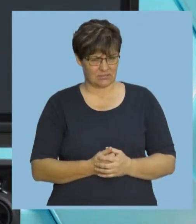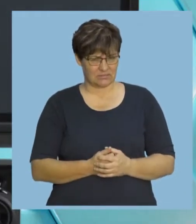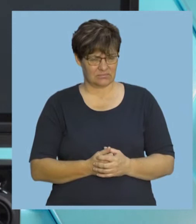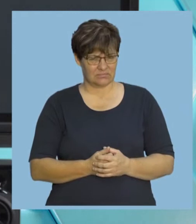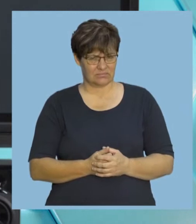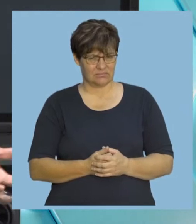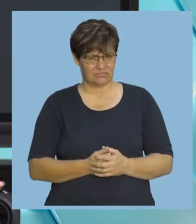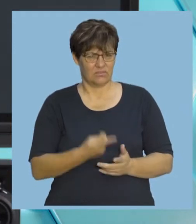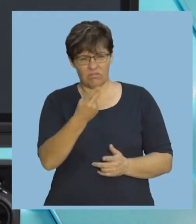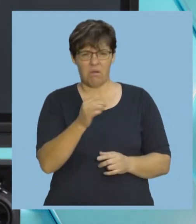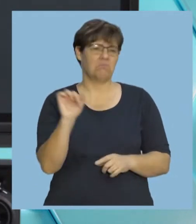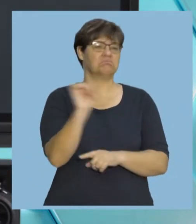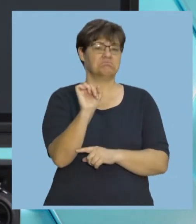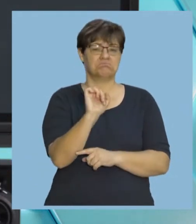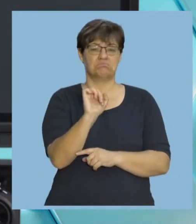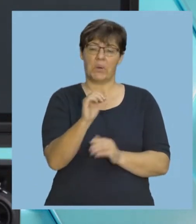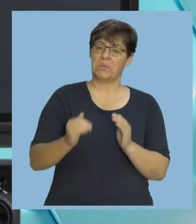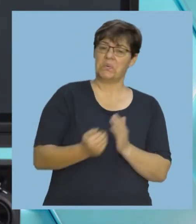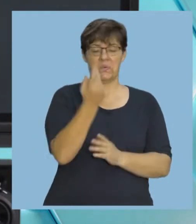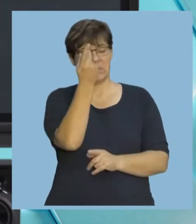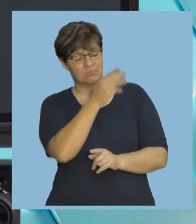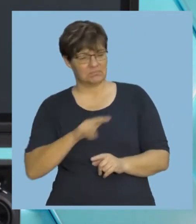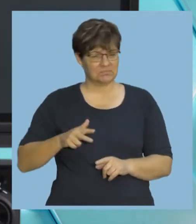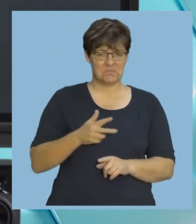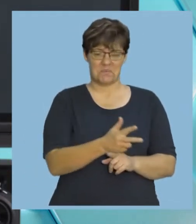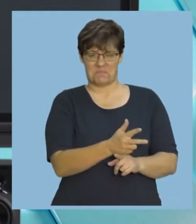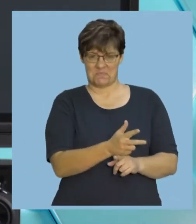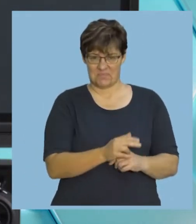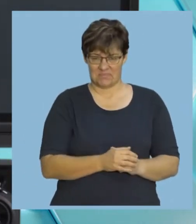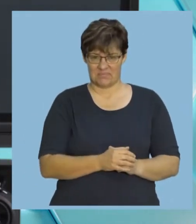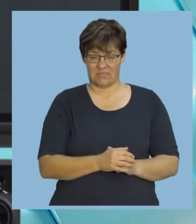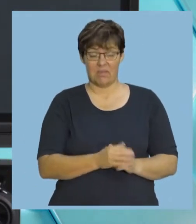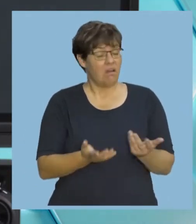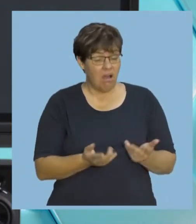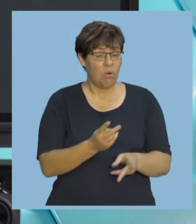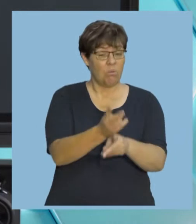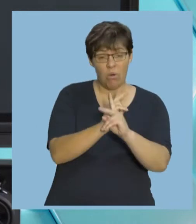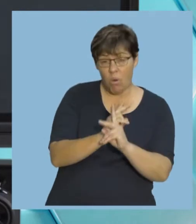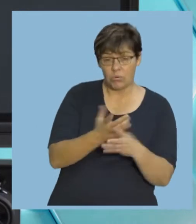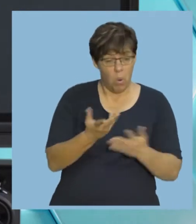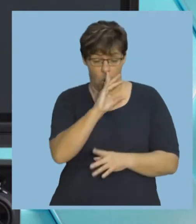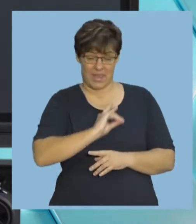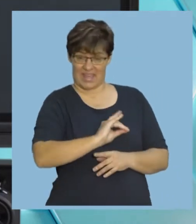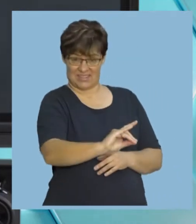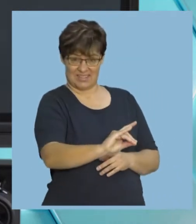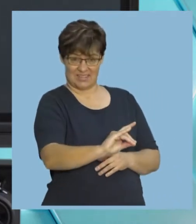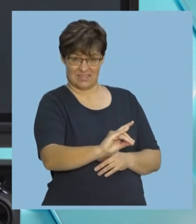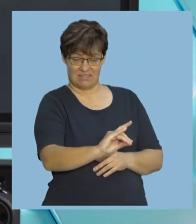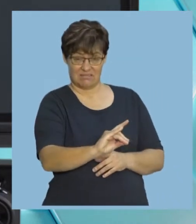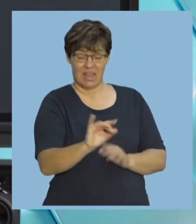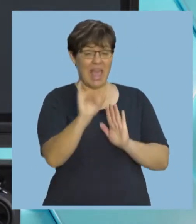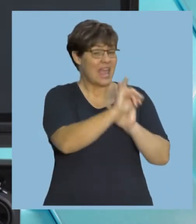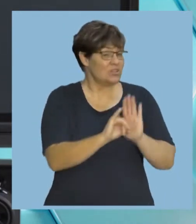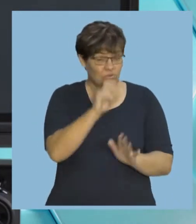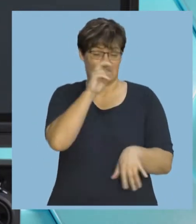you buy a new vehicle, a car, especially if you're taking a loan, even not in cash, you have to have an